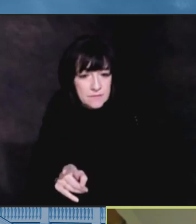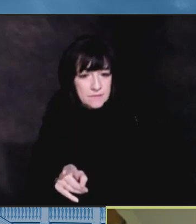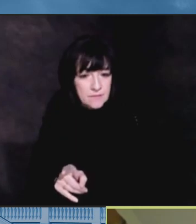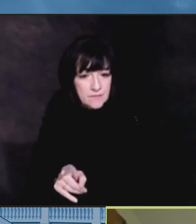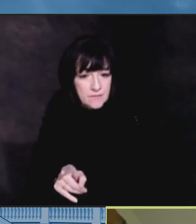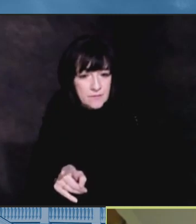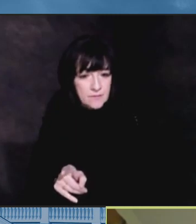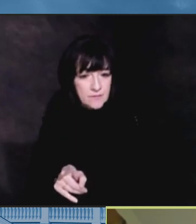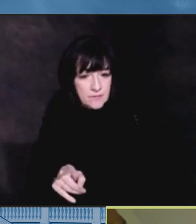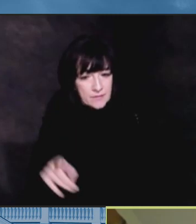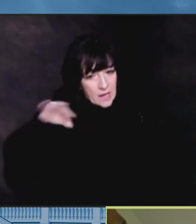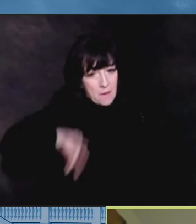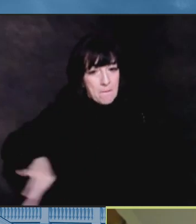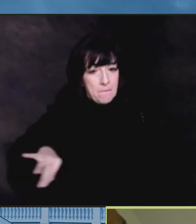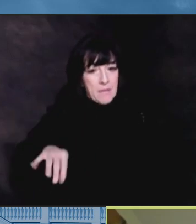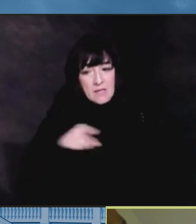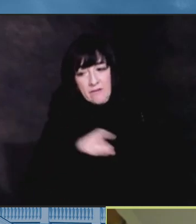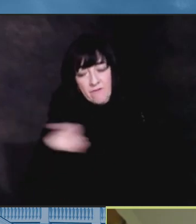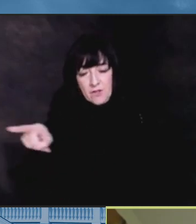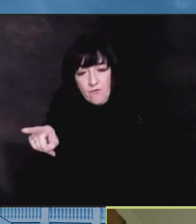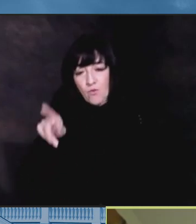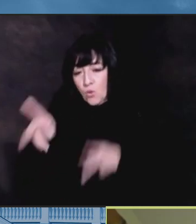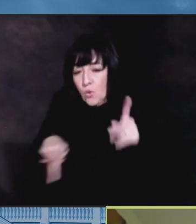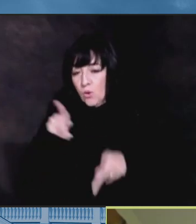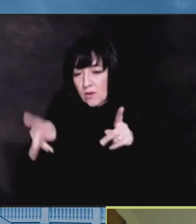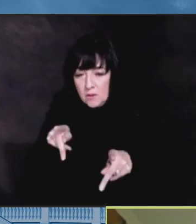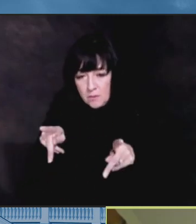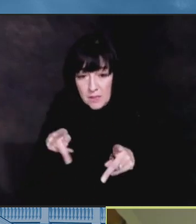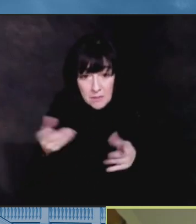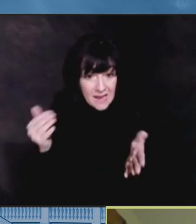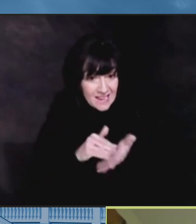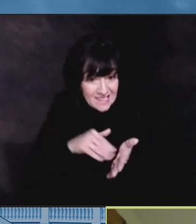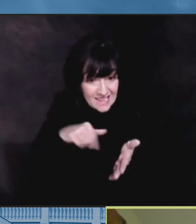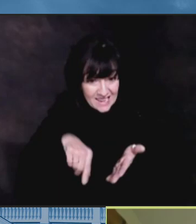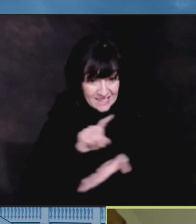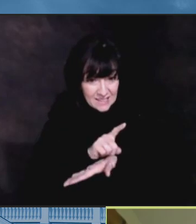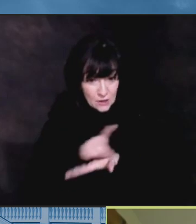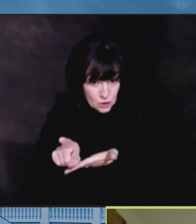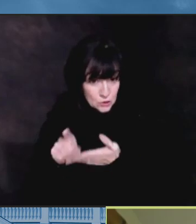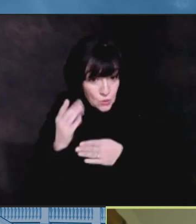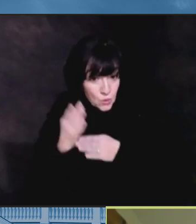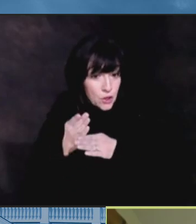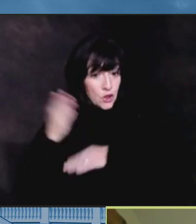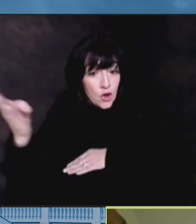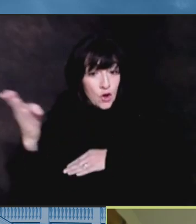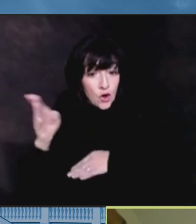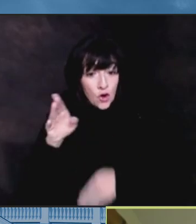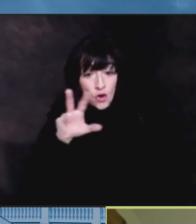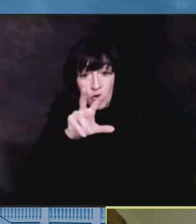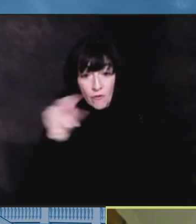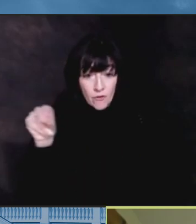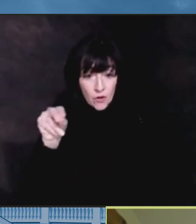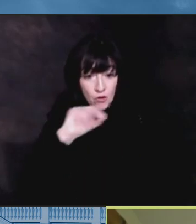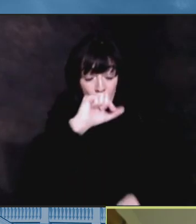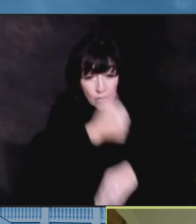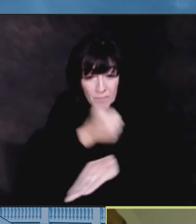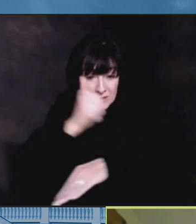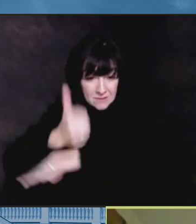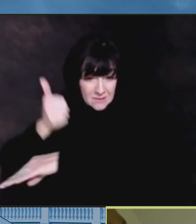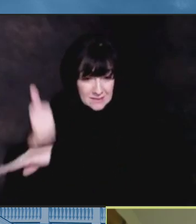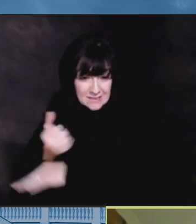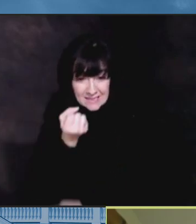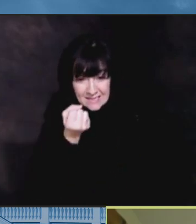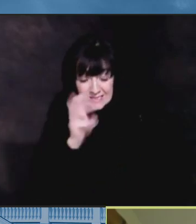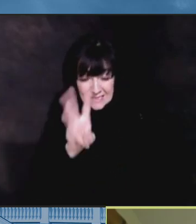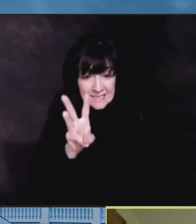it fruitful for the individual that got tested. So again, this week we have over 30 sites. We'll start looking at what we have in Newcastle County, 16 sites